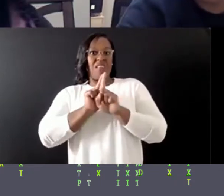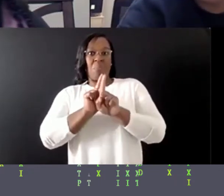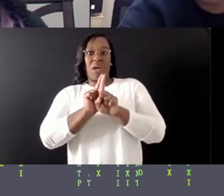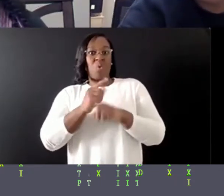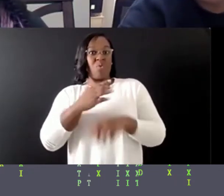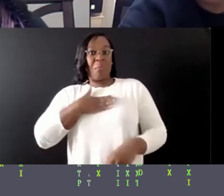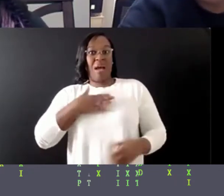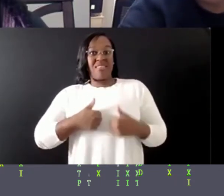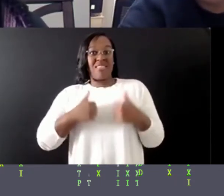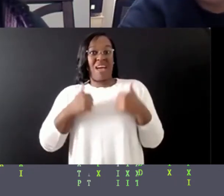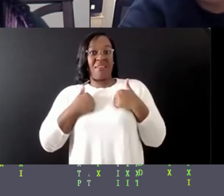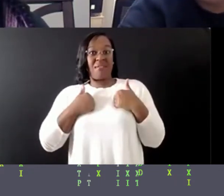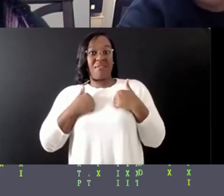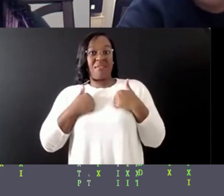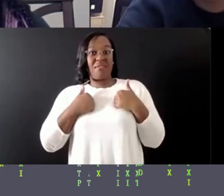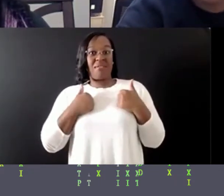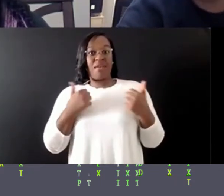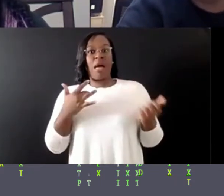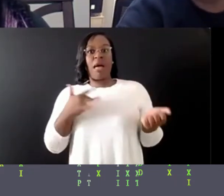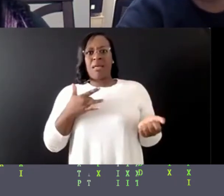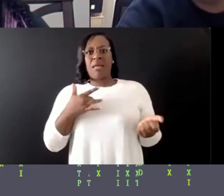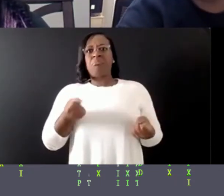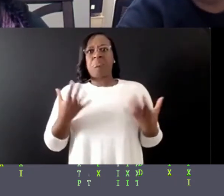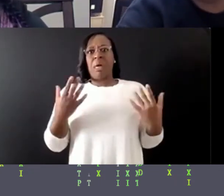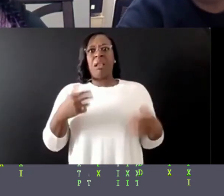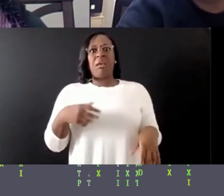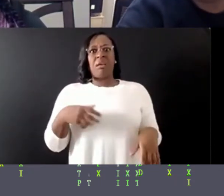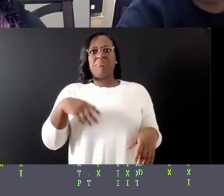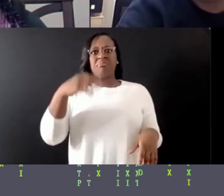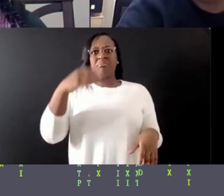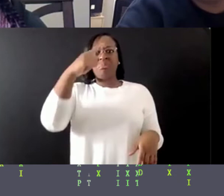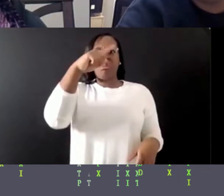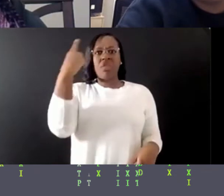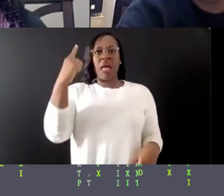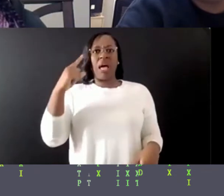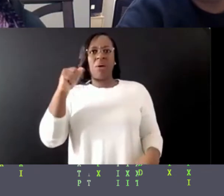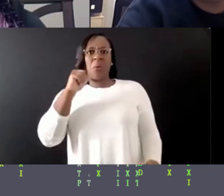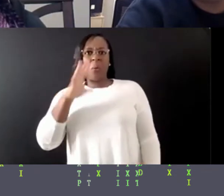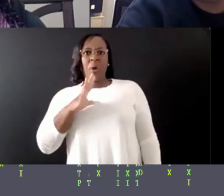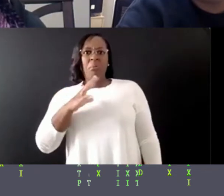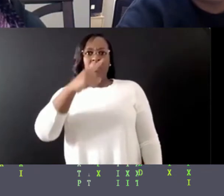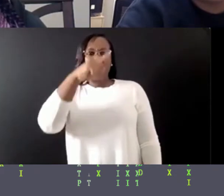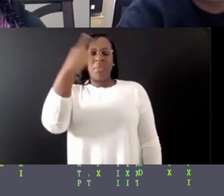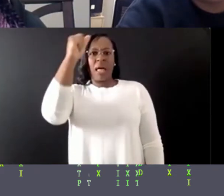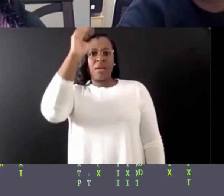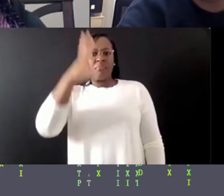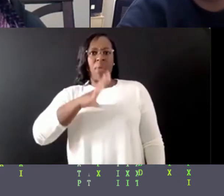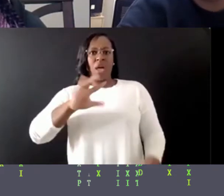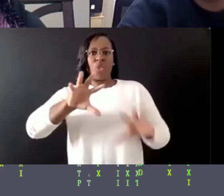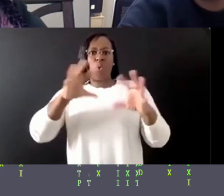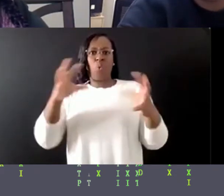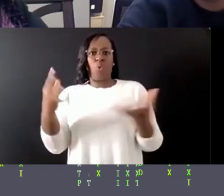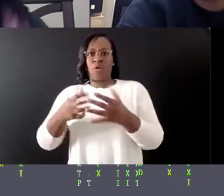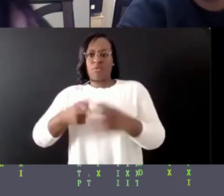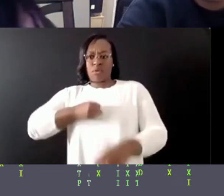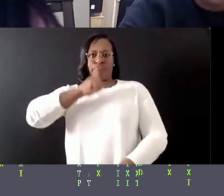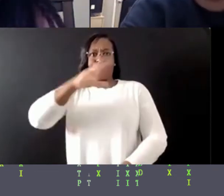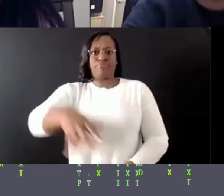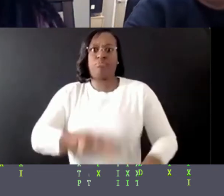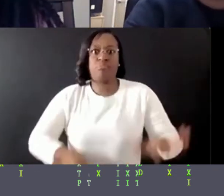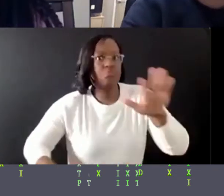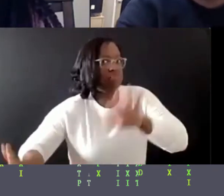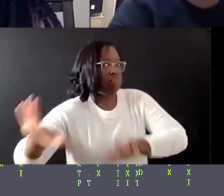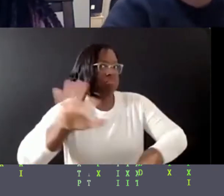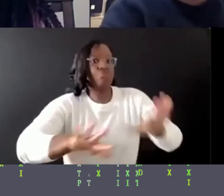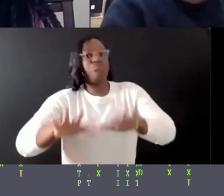And actually, I know that to be true about a lot of, like, Black women, Black femmes, is that it's kind of like you're just thrown into the world and you're trying to figure it out by yourself and good